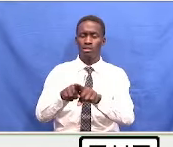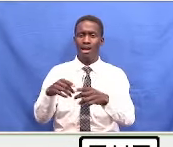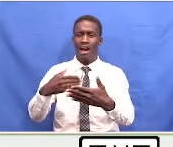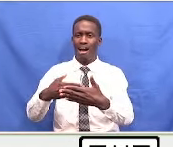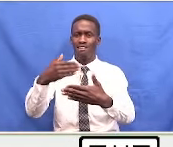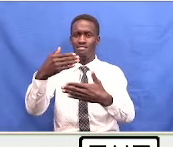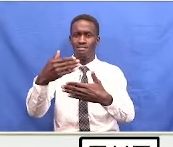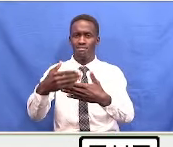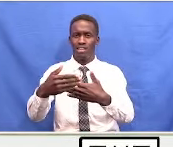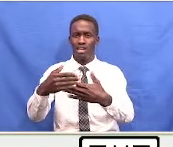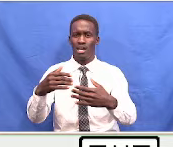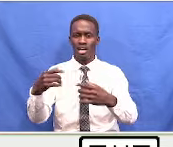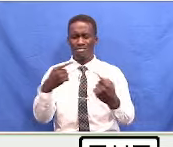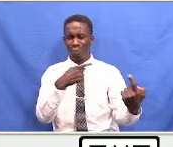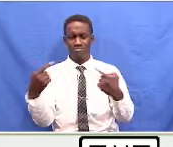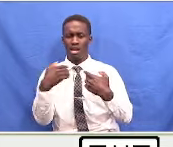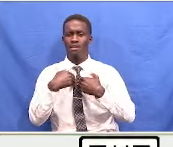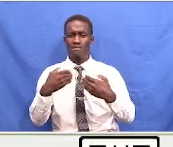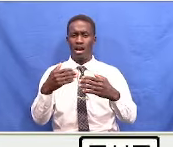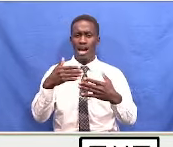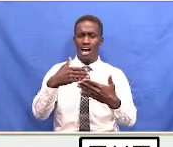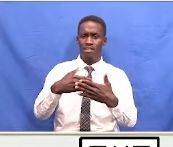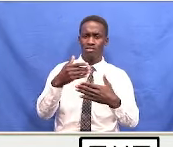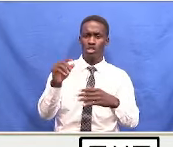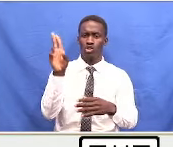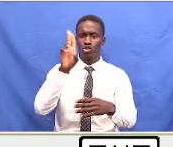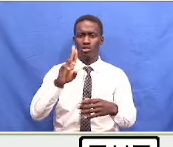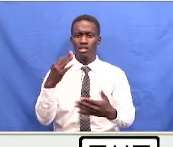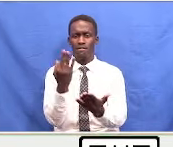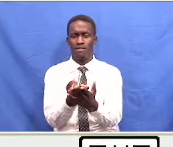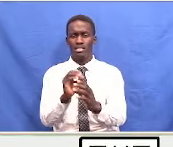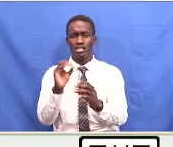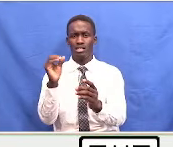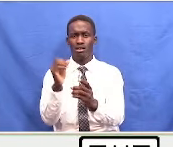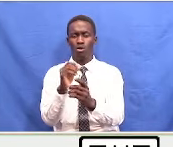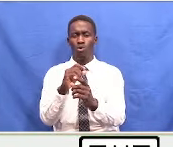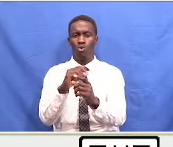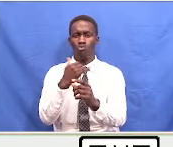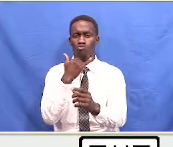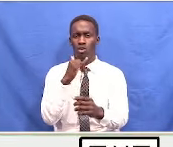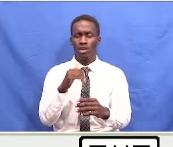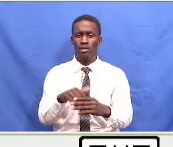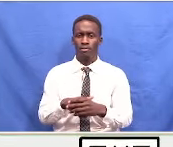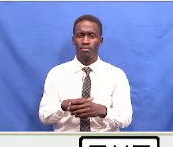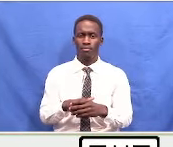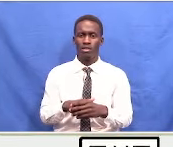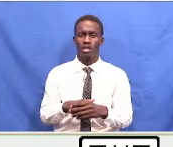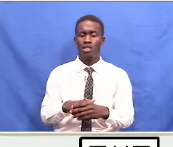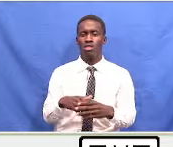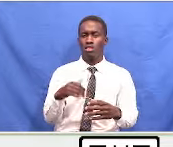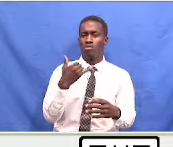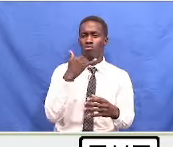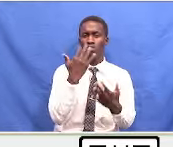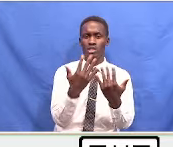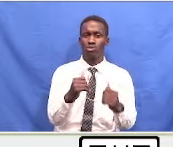over embezzled funds from a joint land investment venture. The attack, carried out in a cold blood, has left the Nakuru community